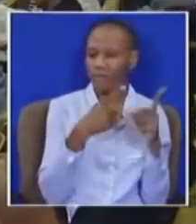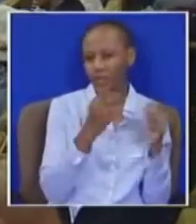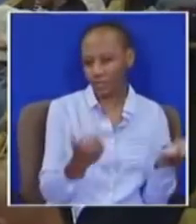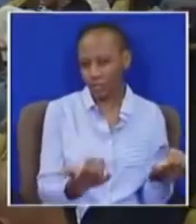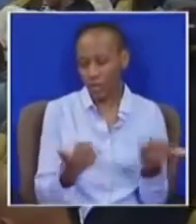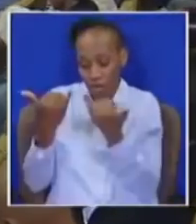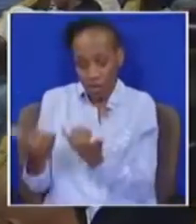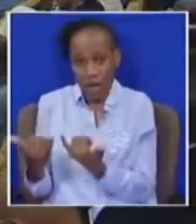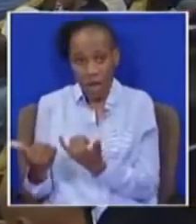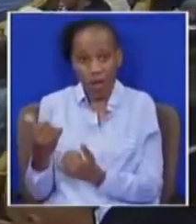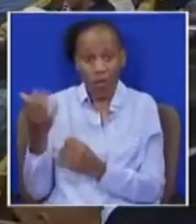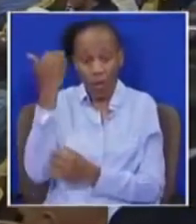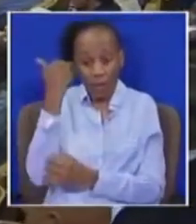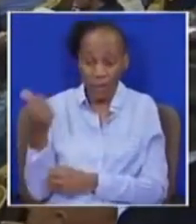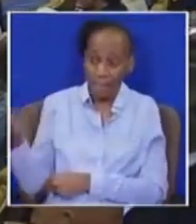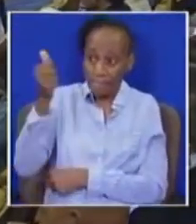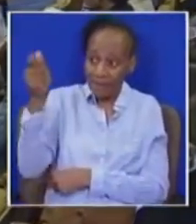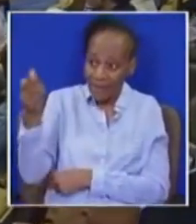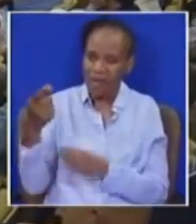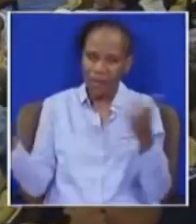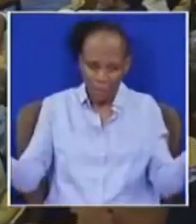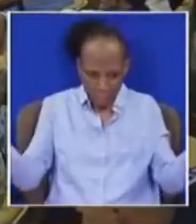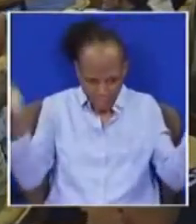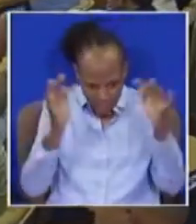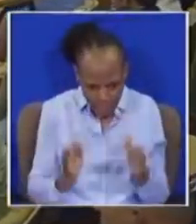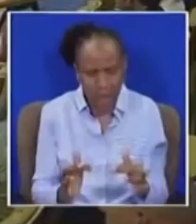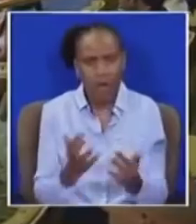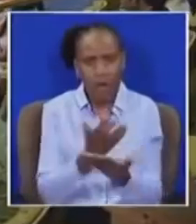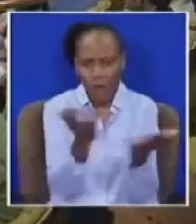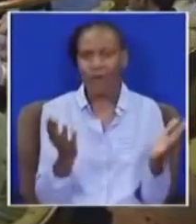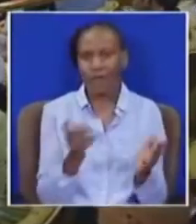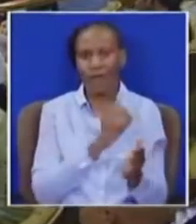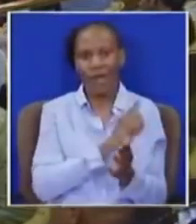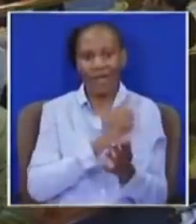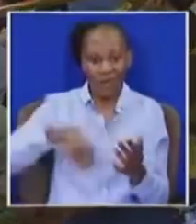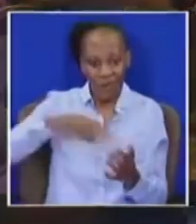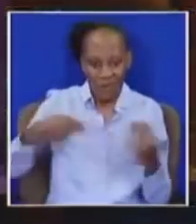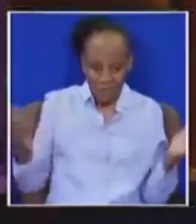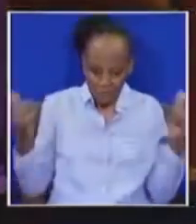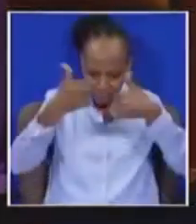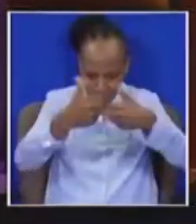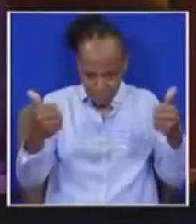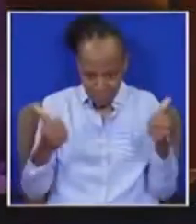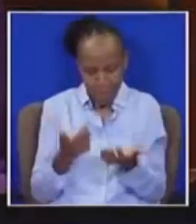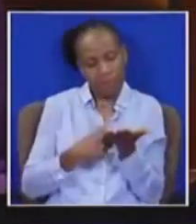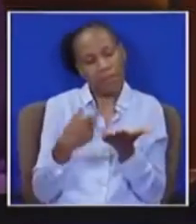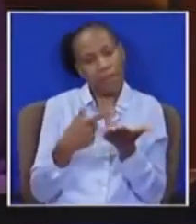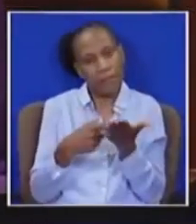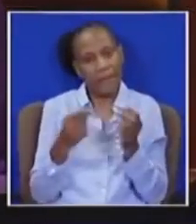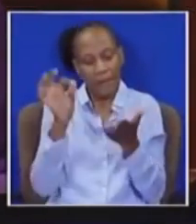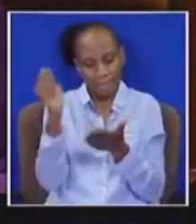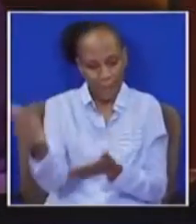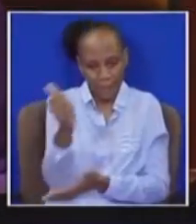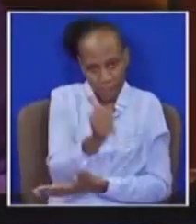Chief Justice has convened the sitting today for the purposes of electing the President. In the light